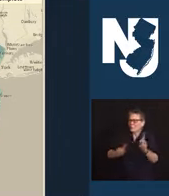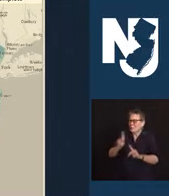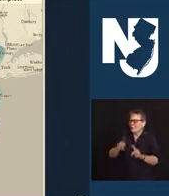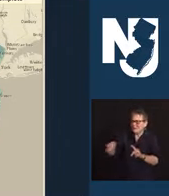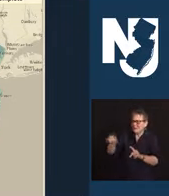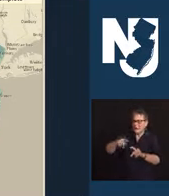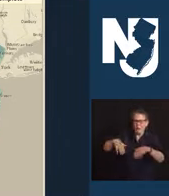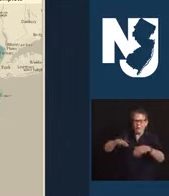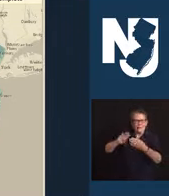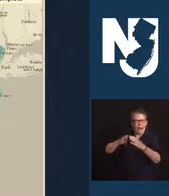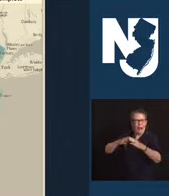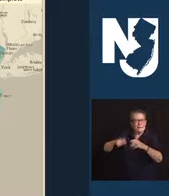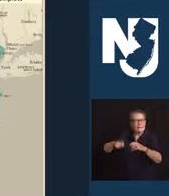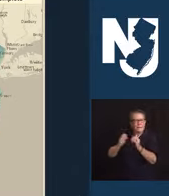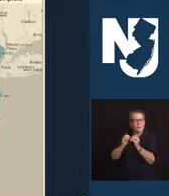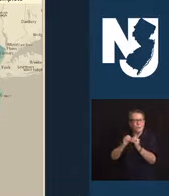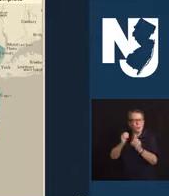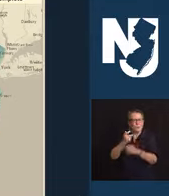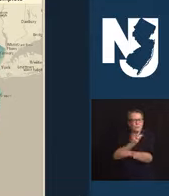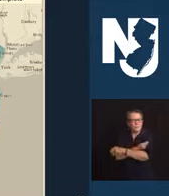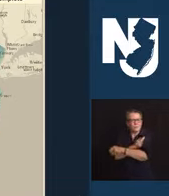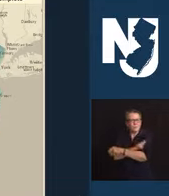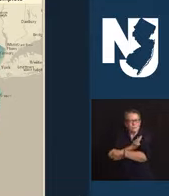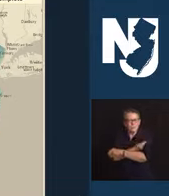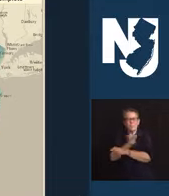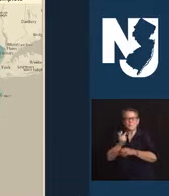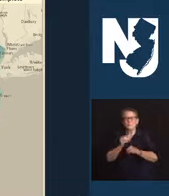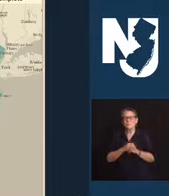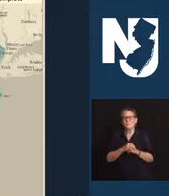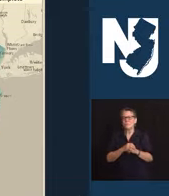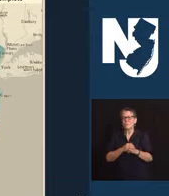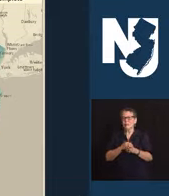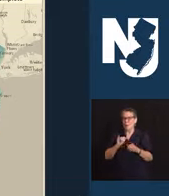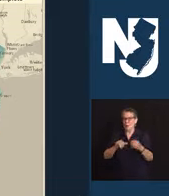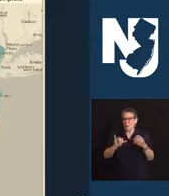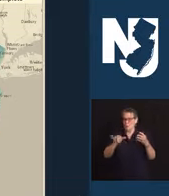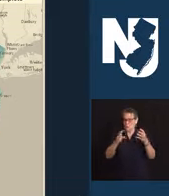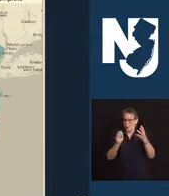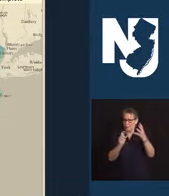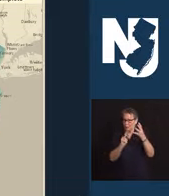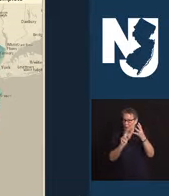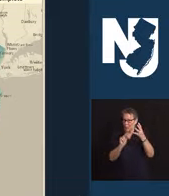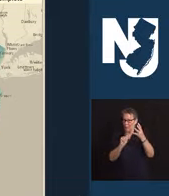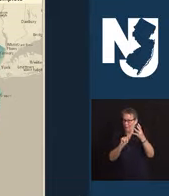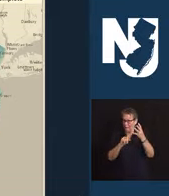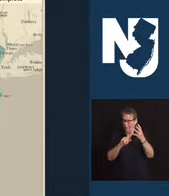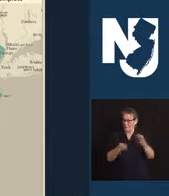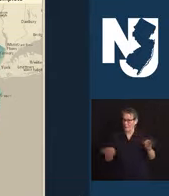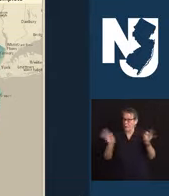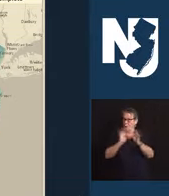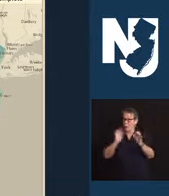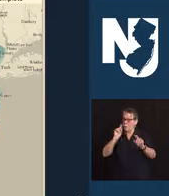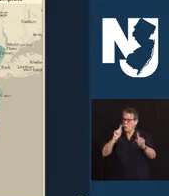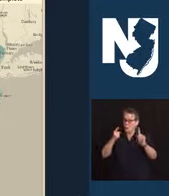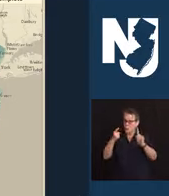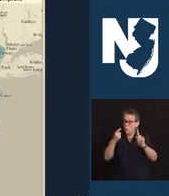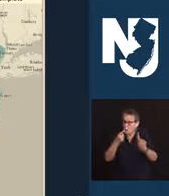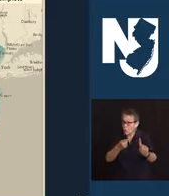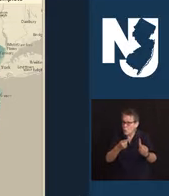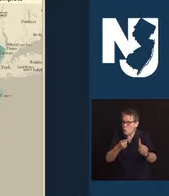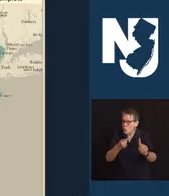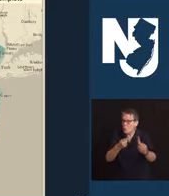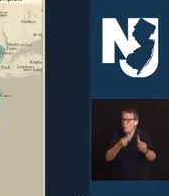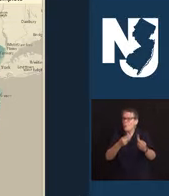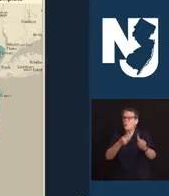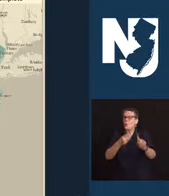a key benchmark for us, and we know there are hard-to-reach neighborhoods where we will have to push a little more or maybe a